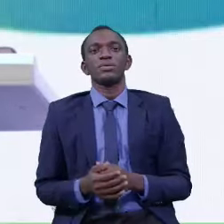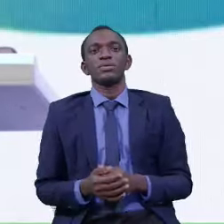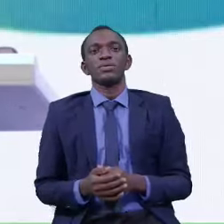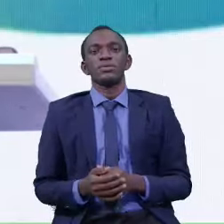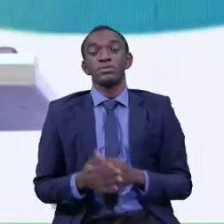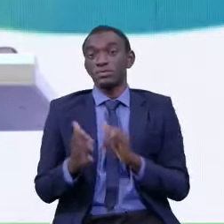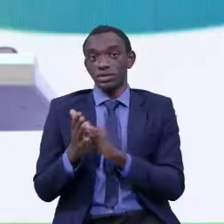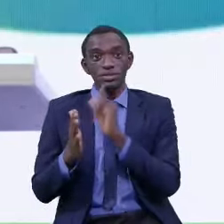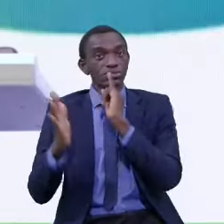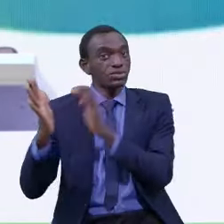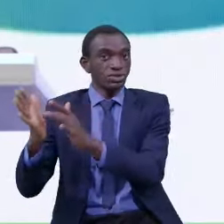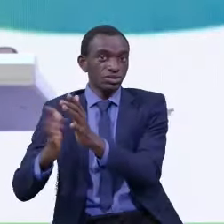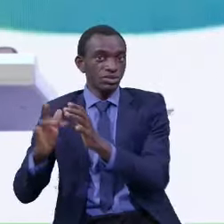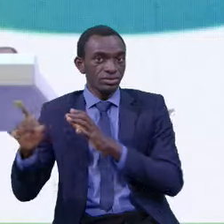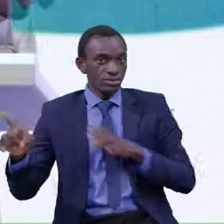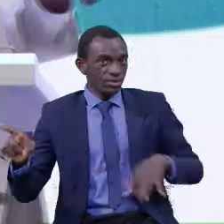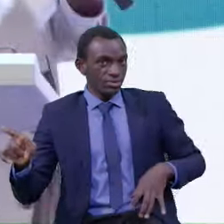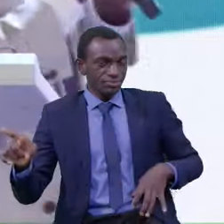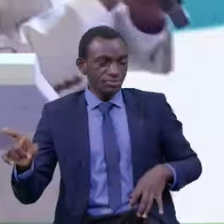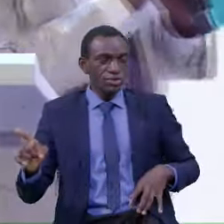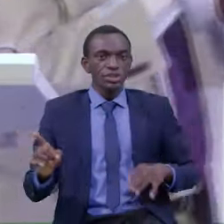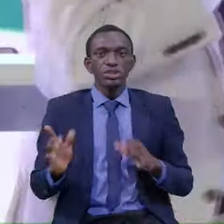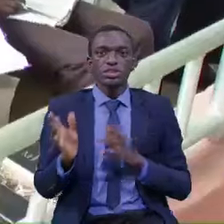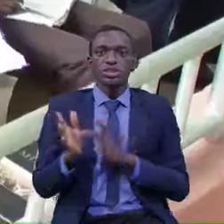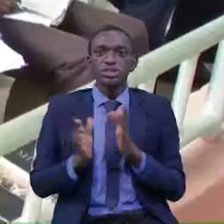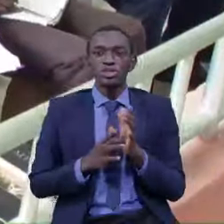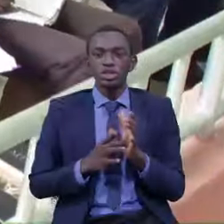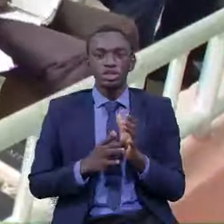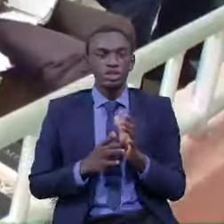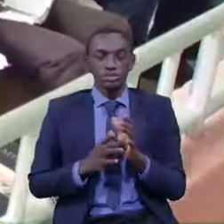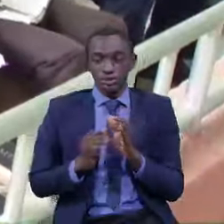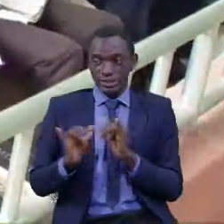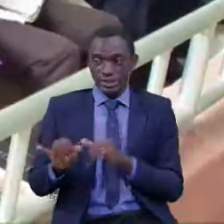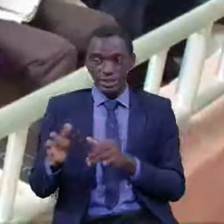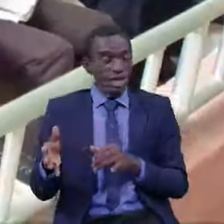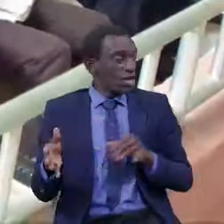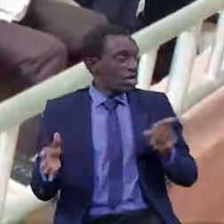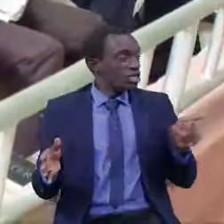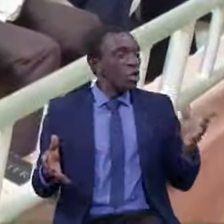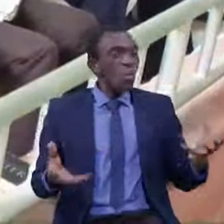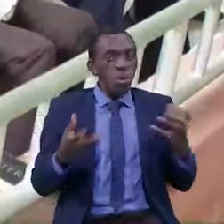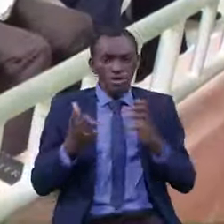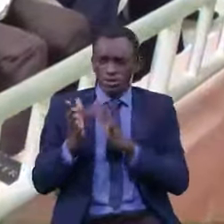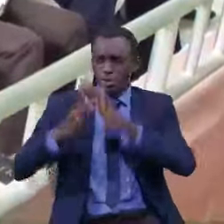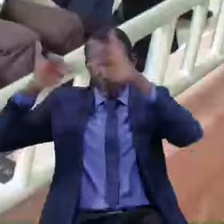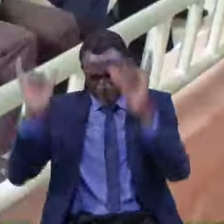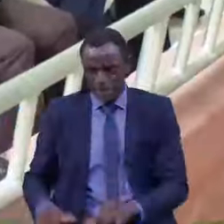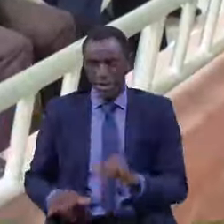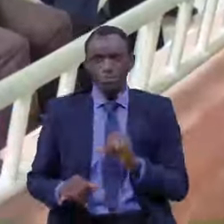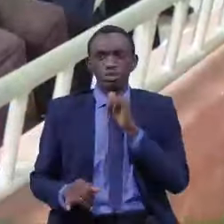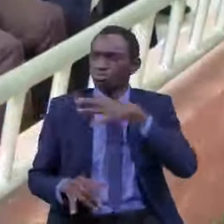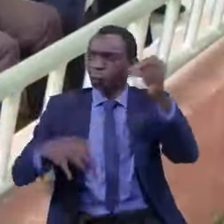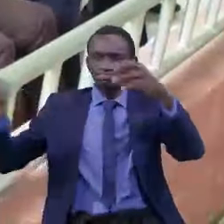Jesus. They wanted to localize Jesus. They didn't understand he is the